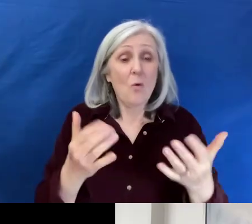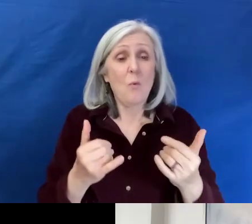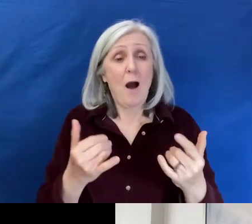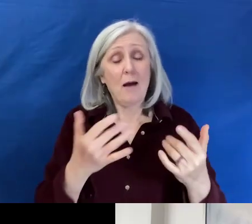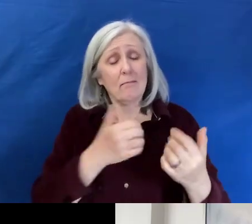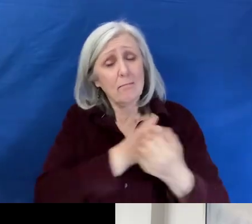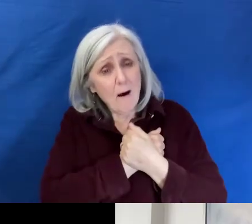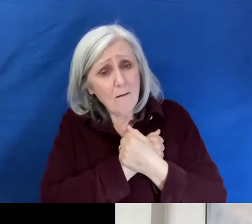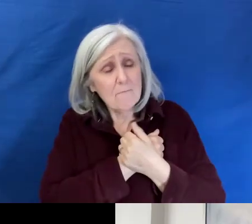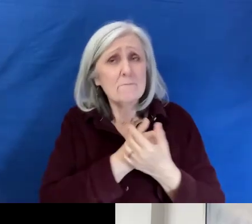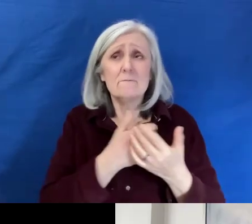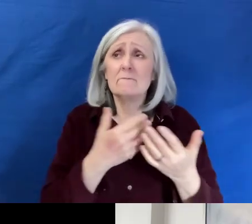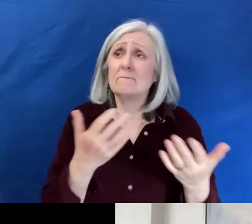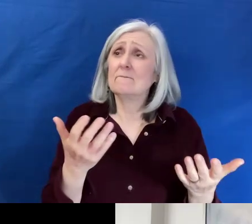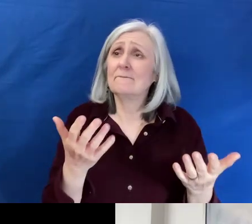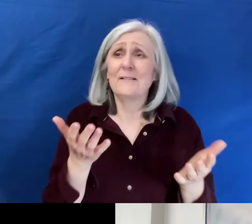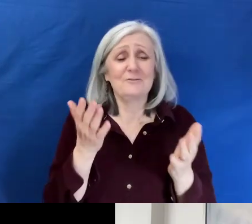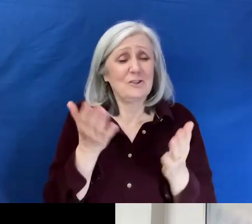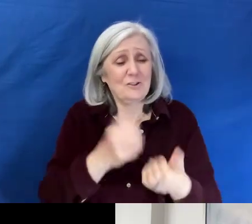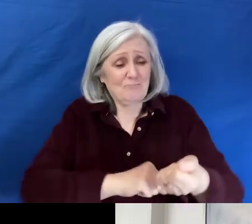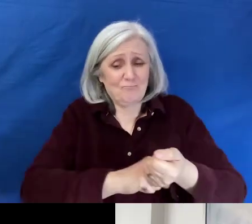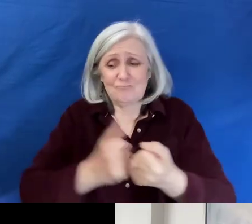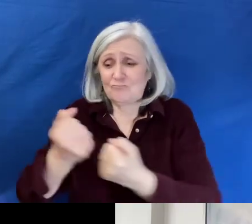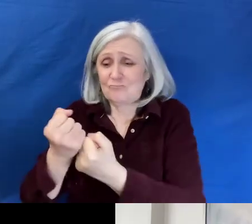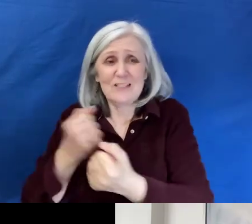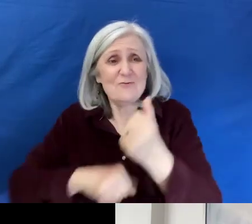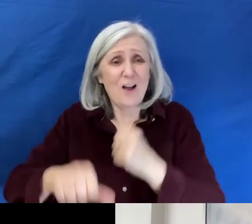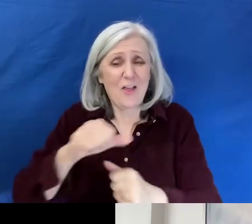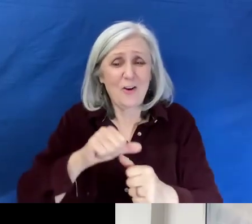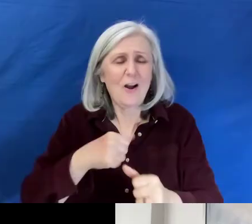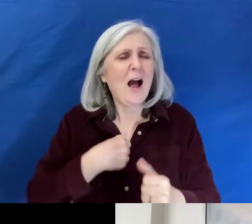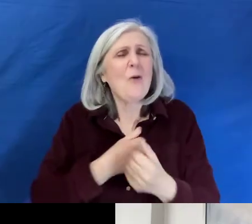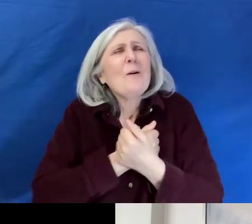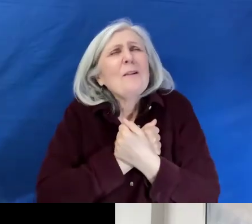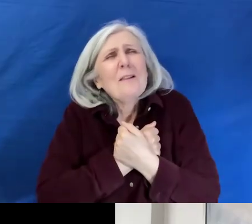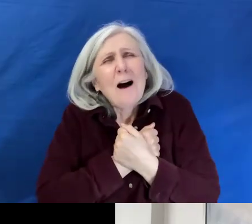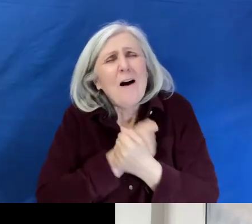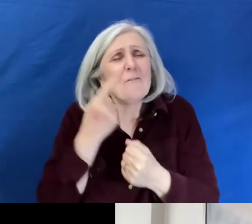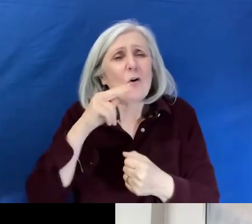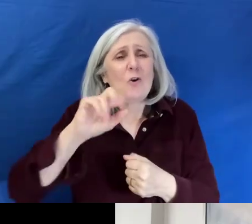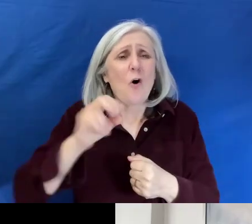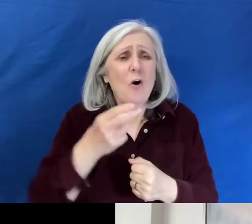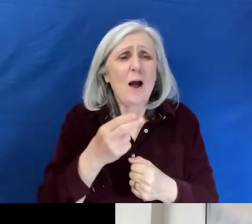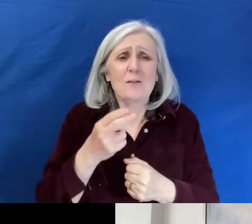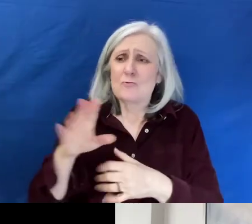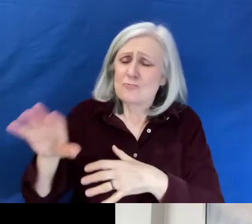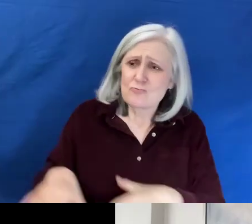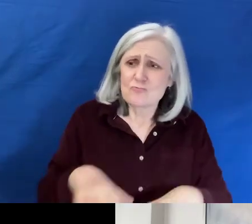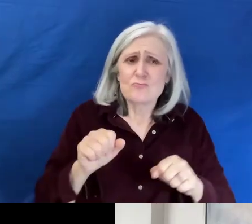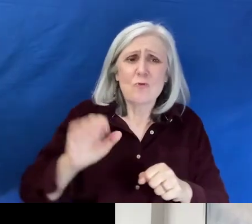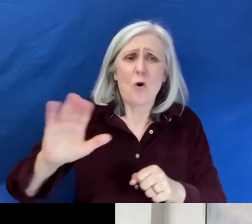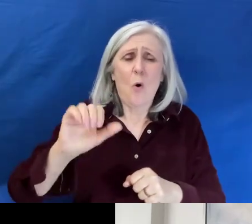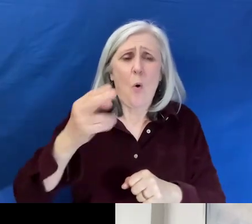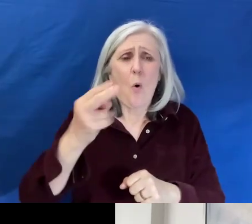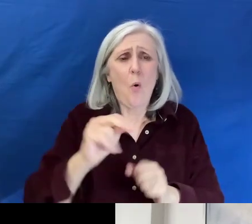um, and just be there for one another. And I would love for Nora to have her own practice in town and to kind of